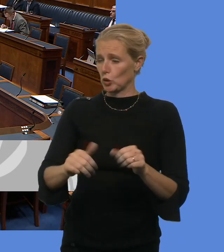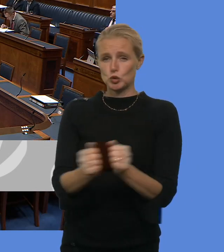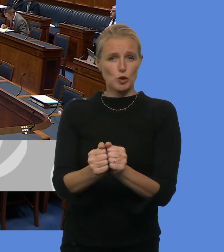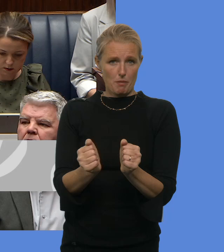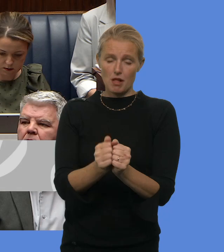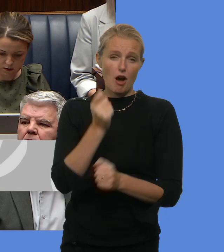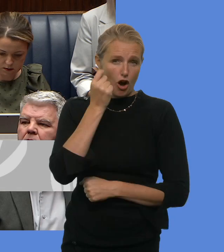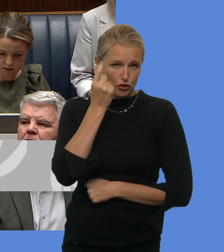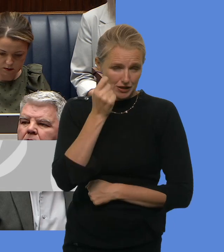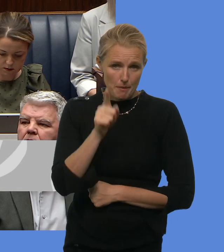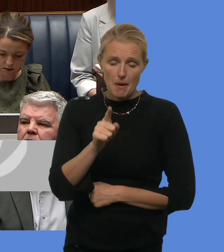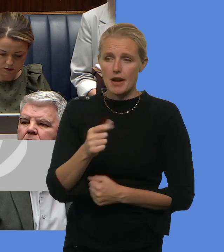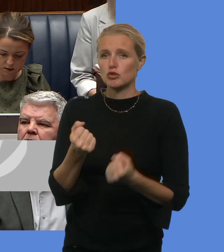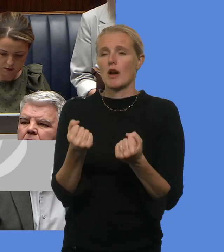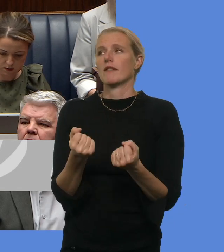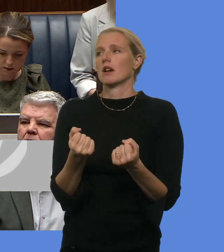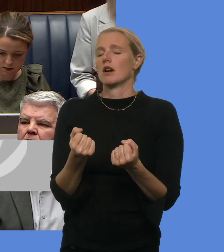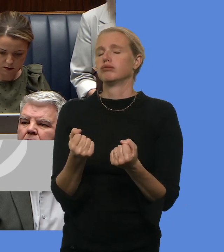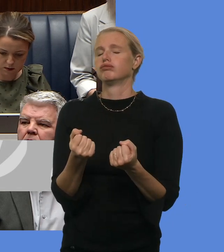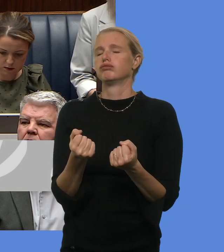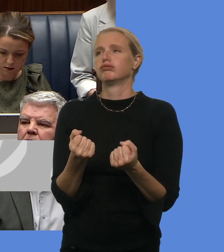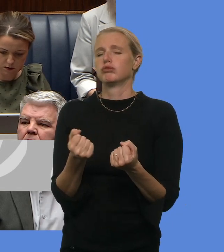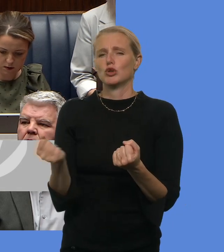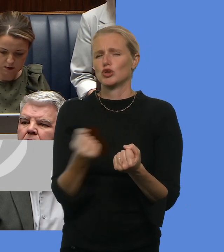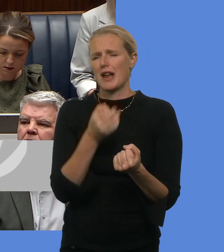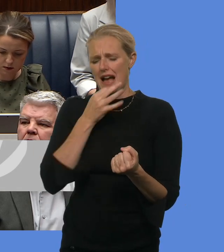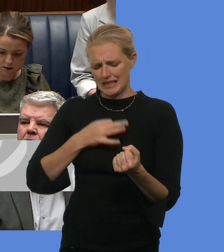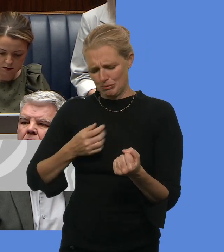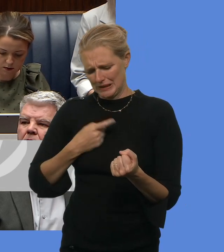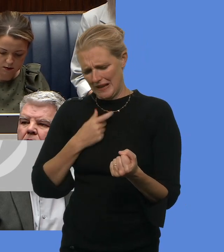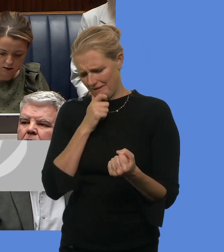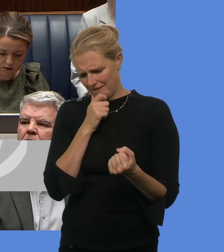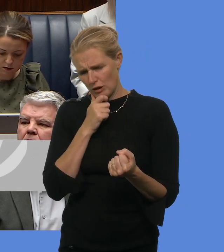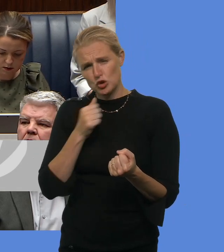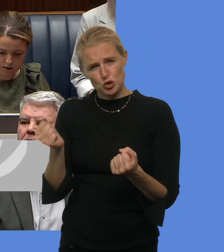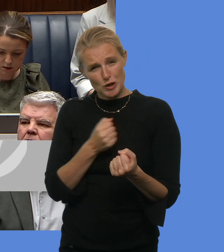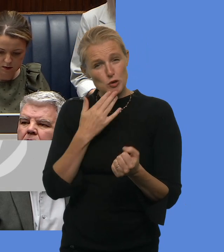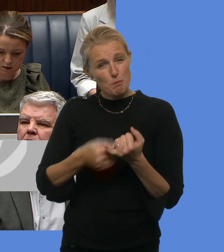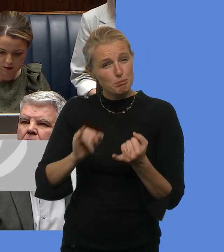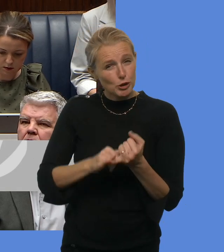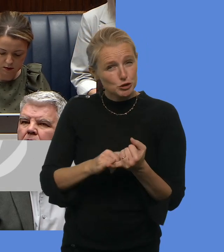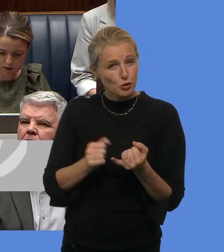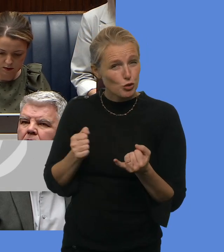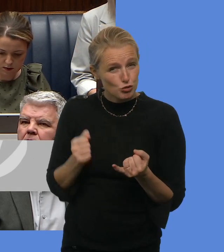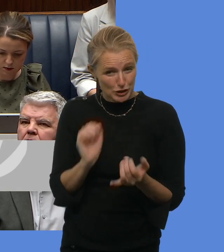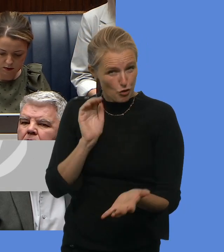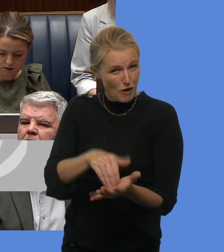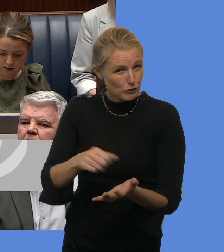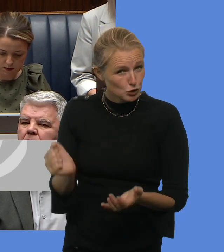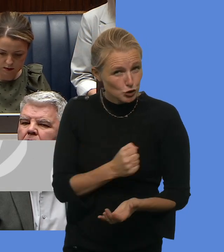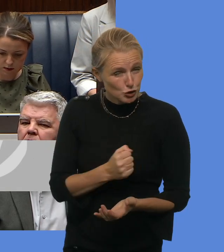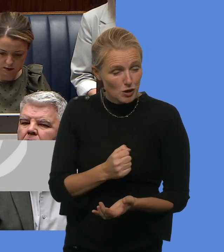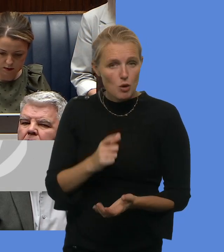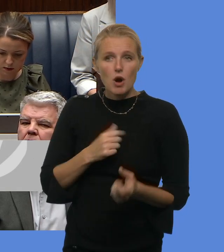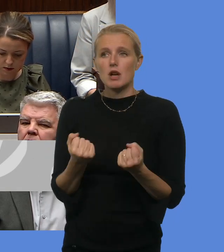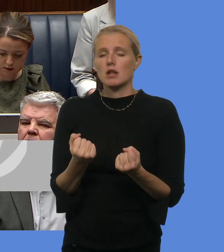when you're sitting in traffic, perhaps one question we need to ask ourselves is this: could we use public transport to get here? Because when you're sitting